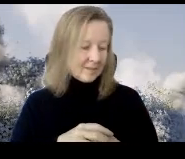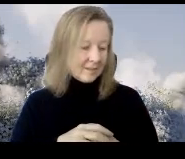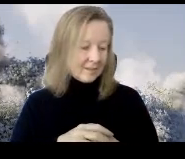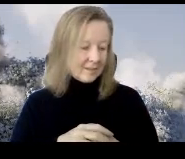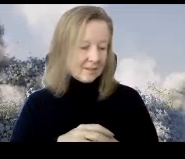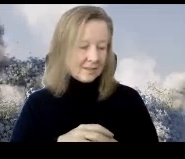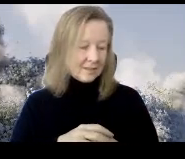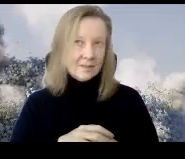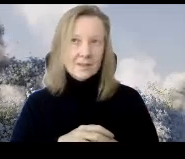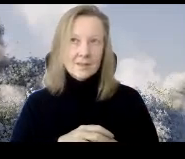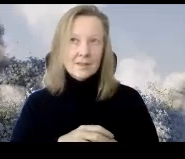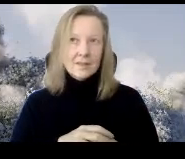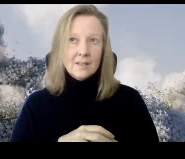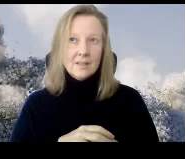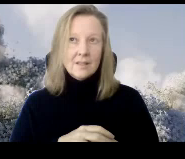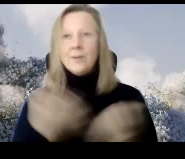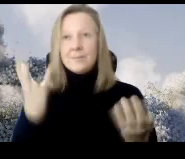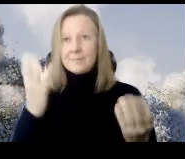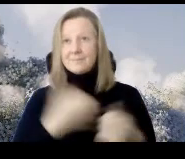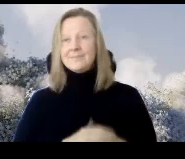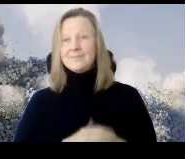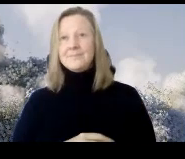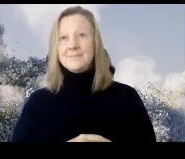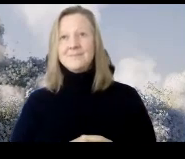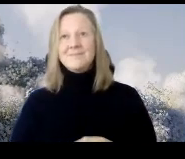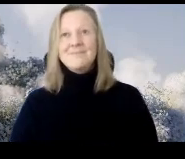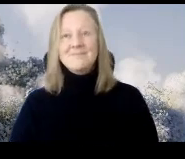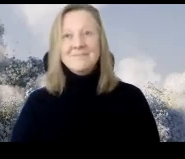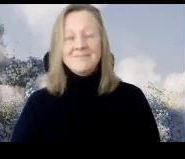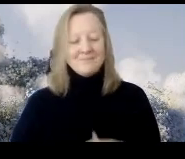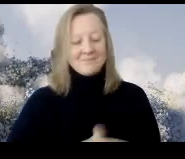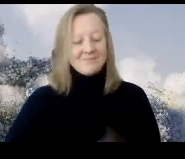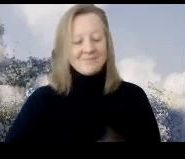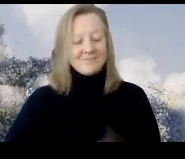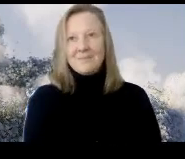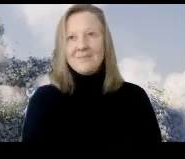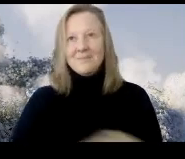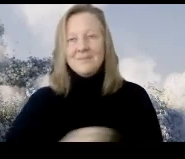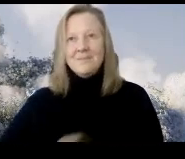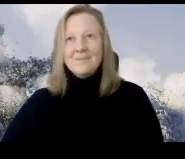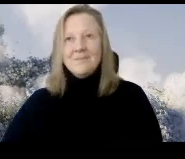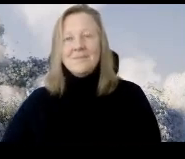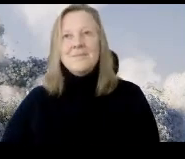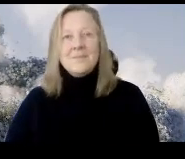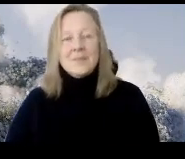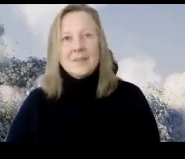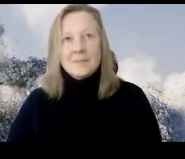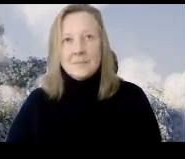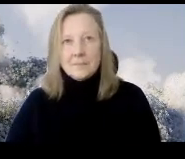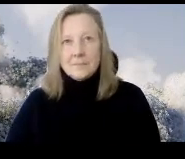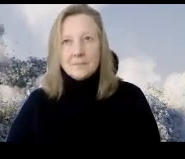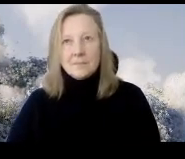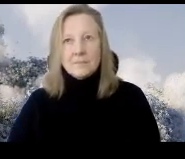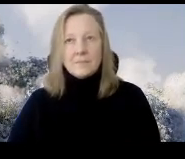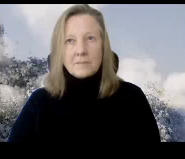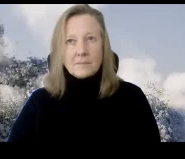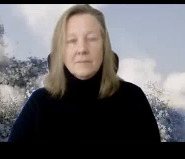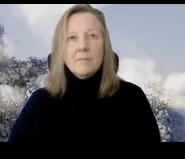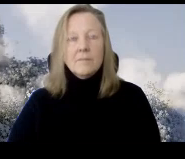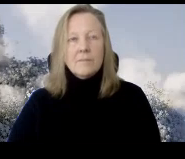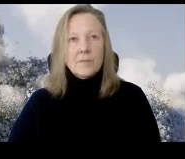Yeah, yes, I booked appointment with them. I'm going to take a test on 11th May. So my next question is, it's Great. about the cell